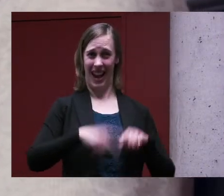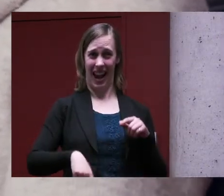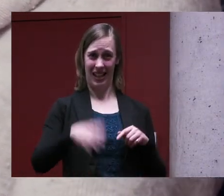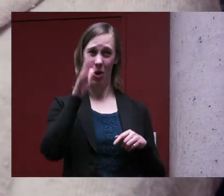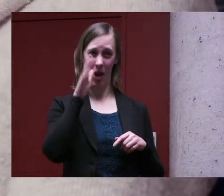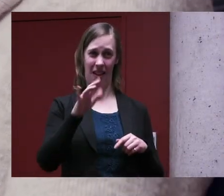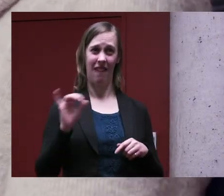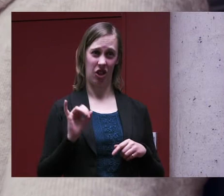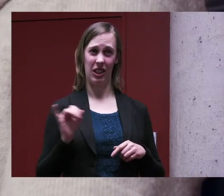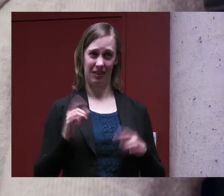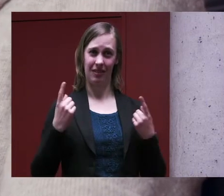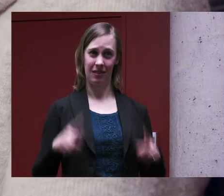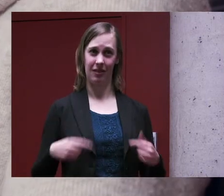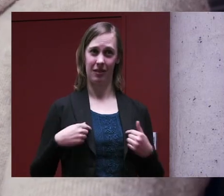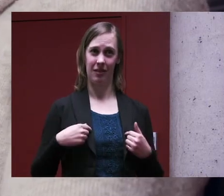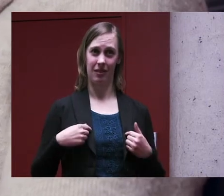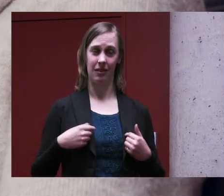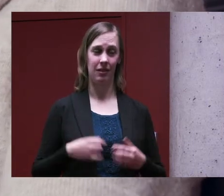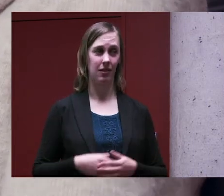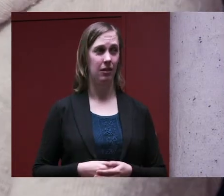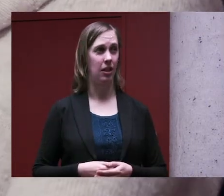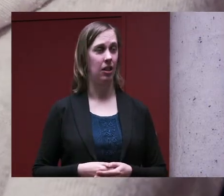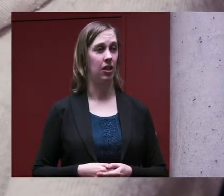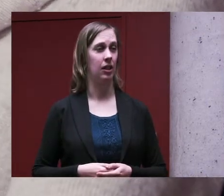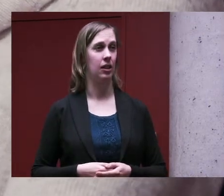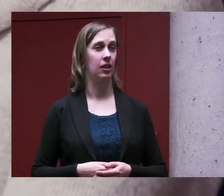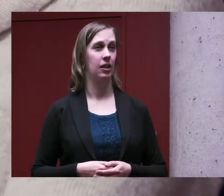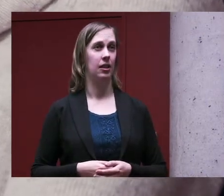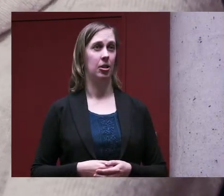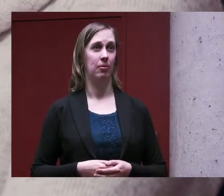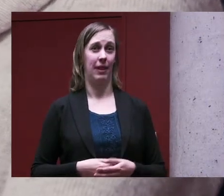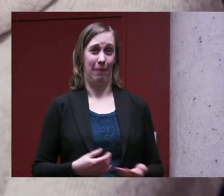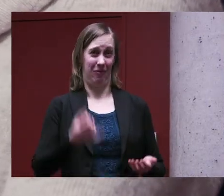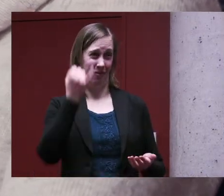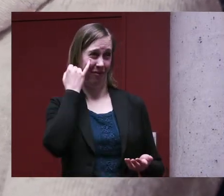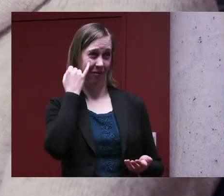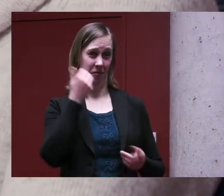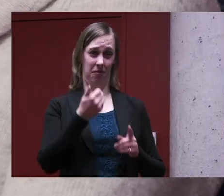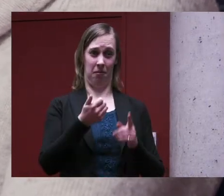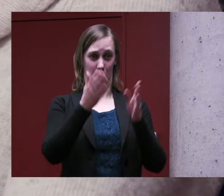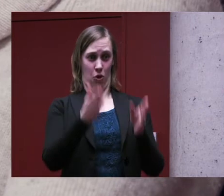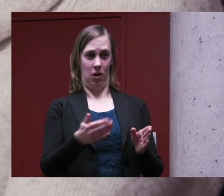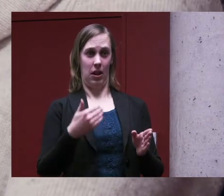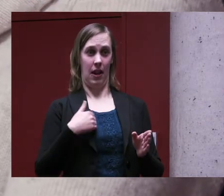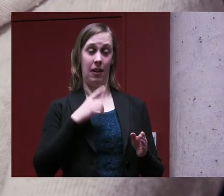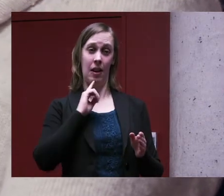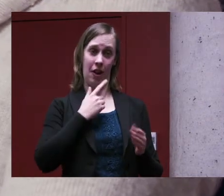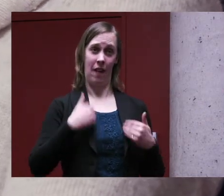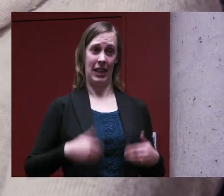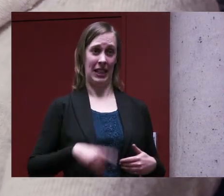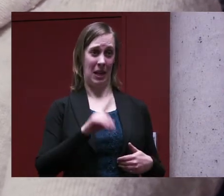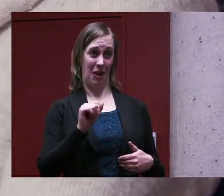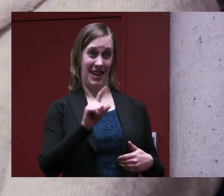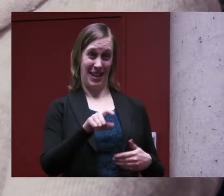infection. I should think that if someone has a severe physical disability, they